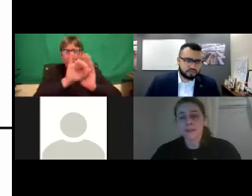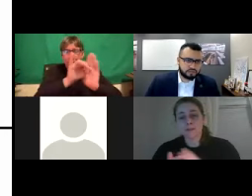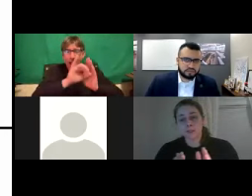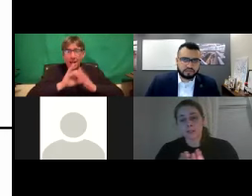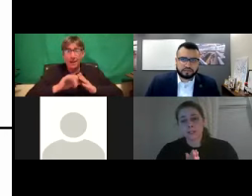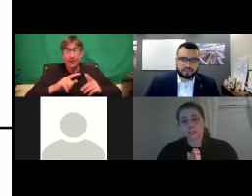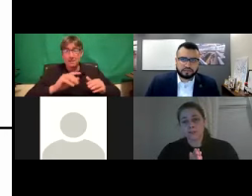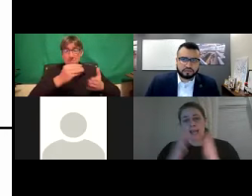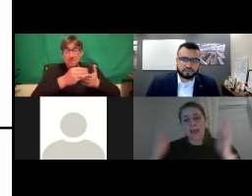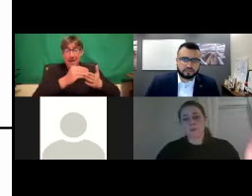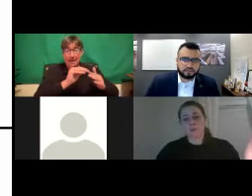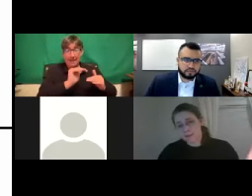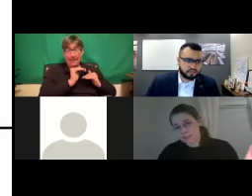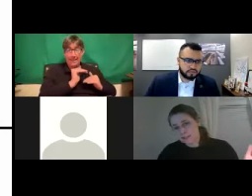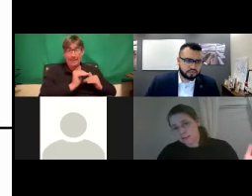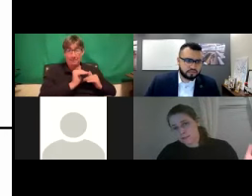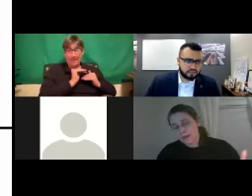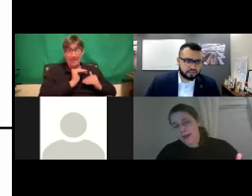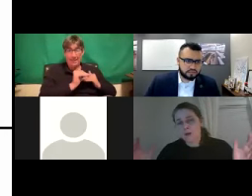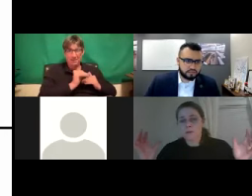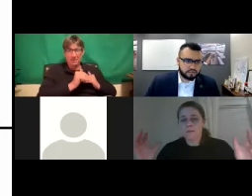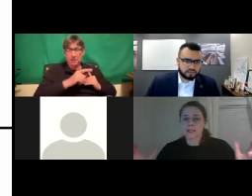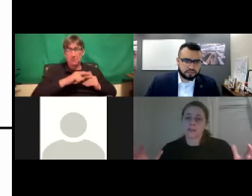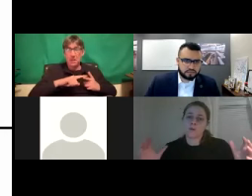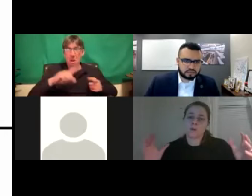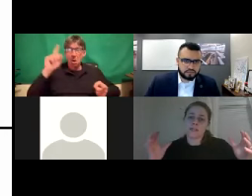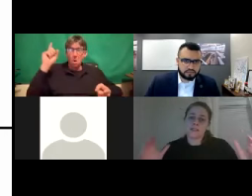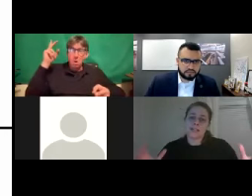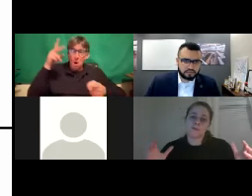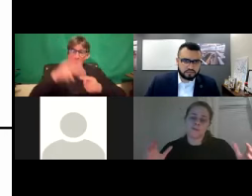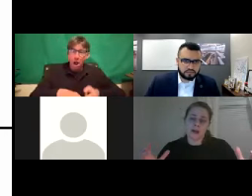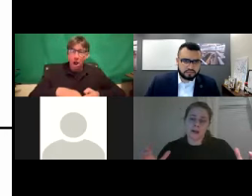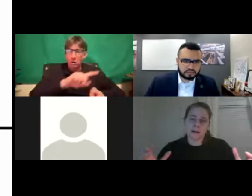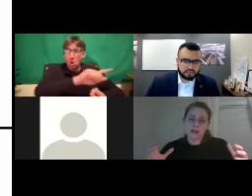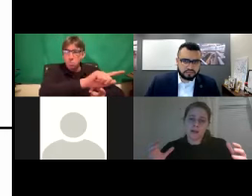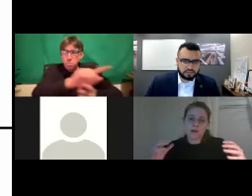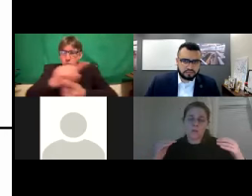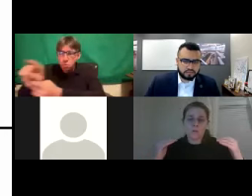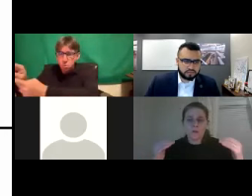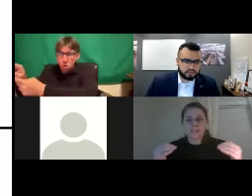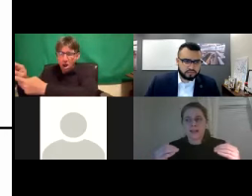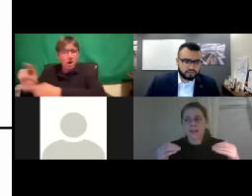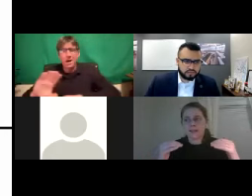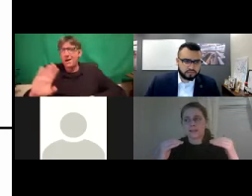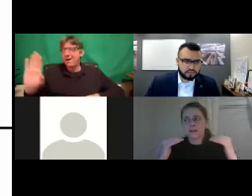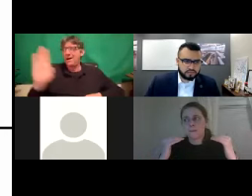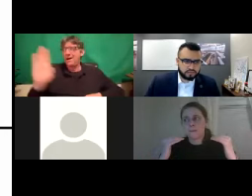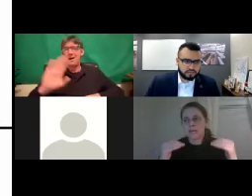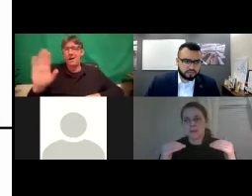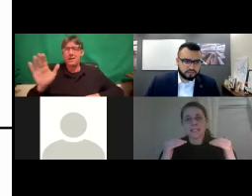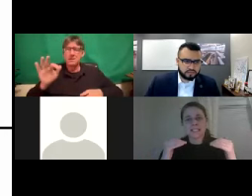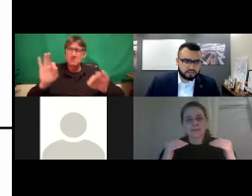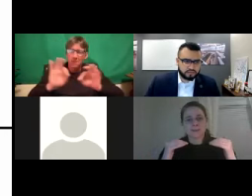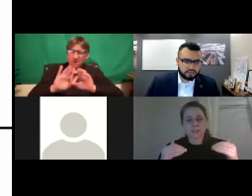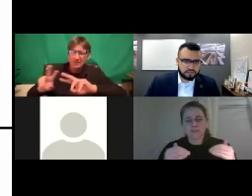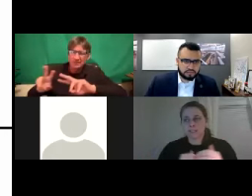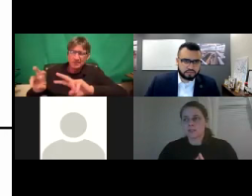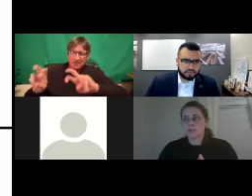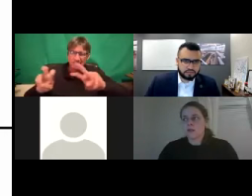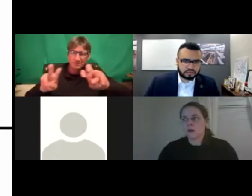rather than reducing service everywhere in the system, how do we make sure that we continue to provide what we would say is our minimum